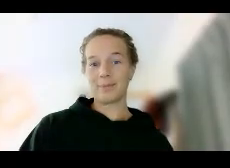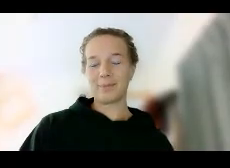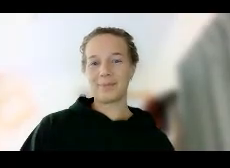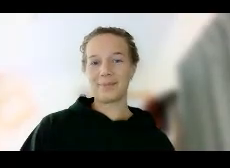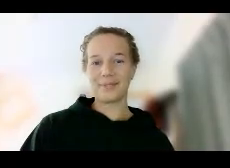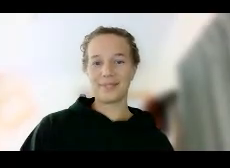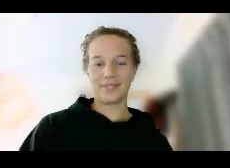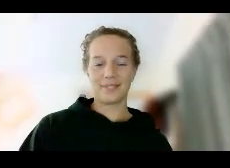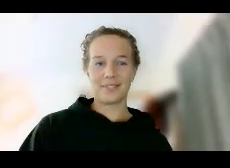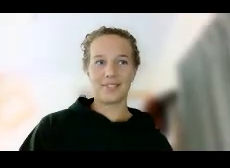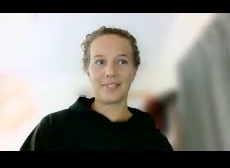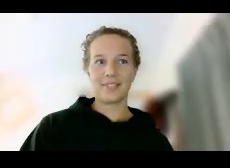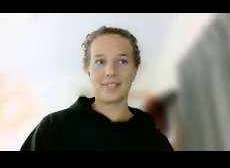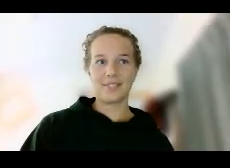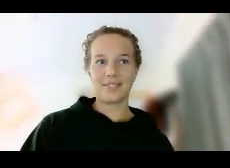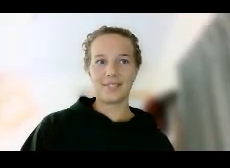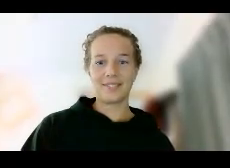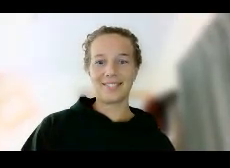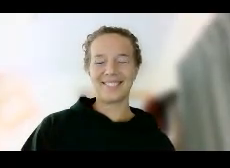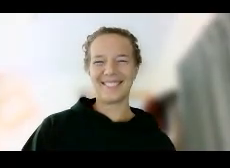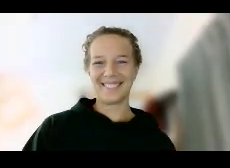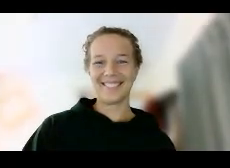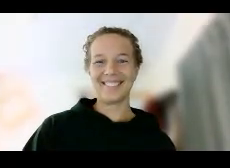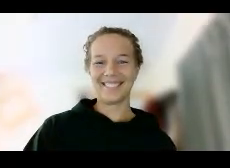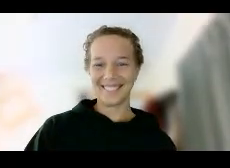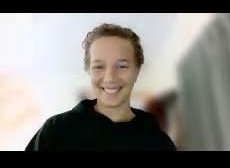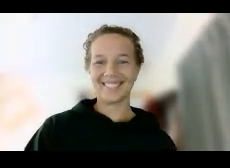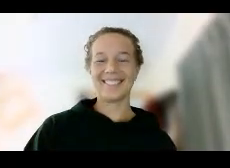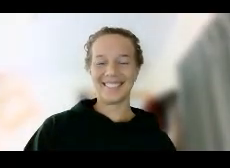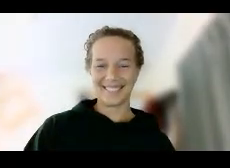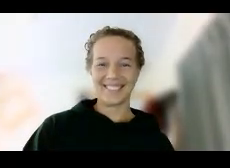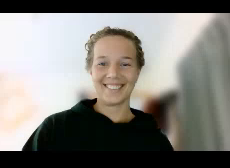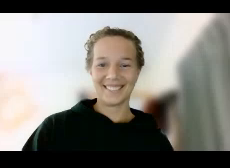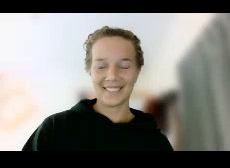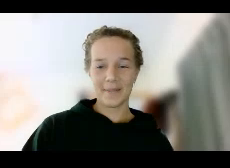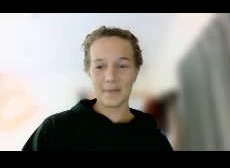work. Yeah, they're like one big pump moving that nutrients around.